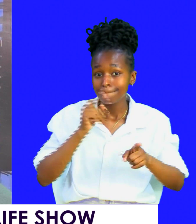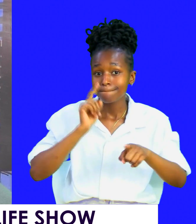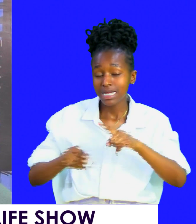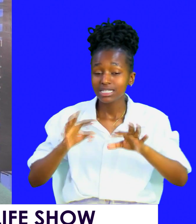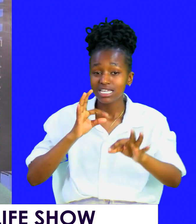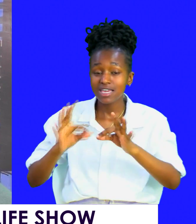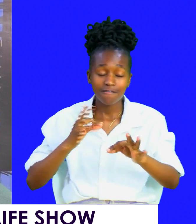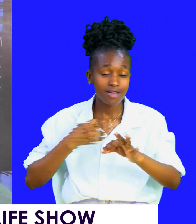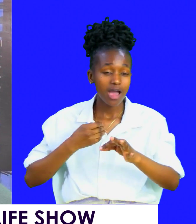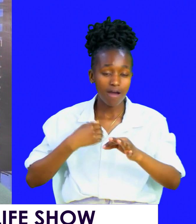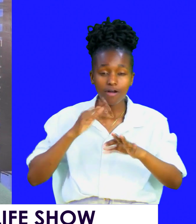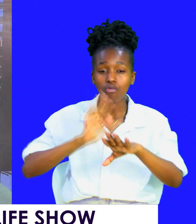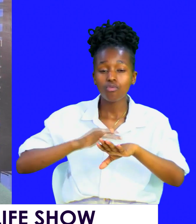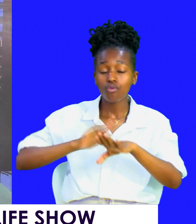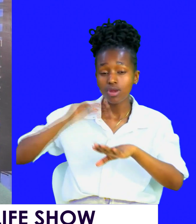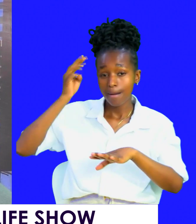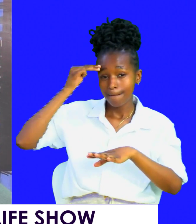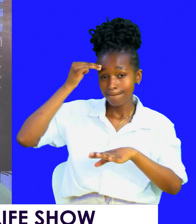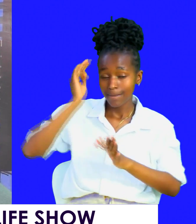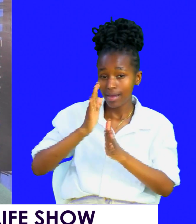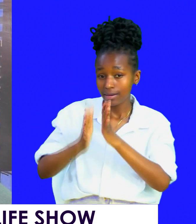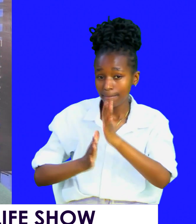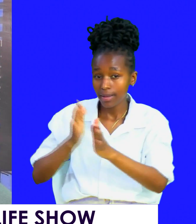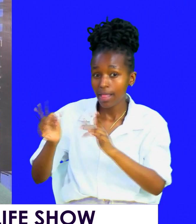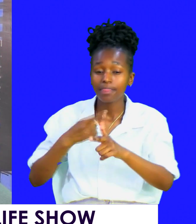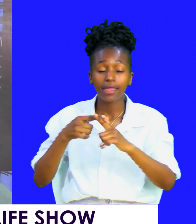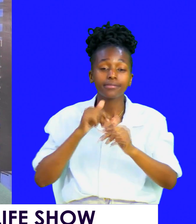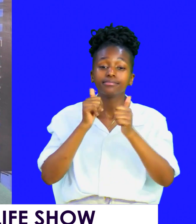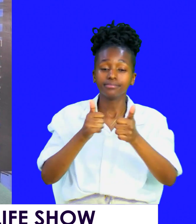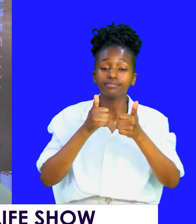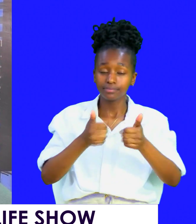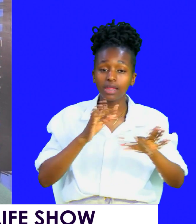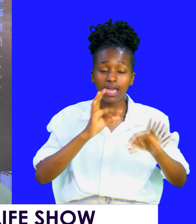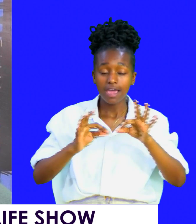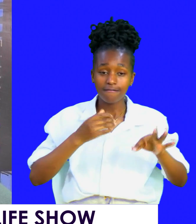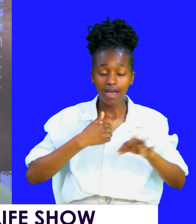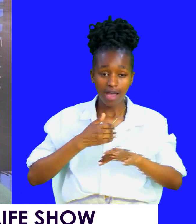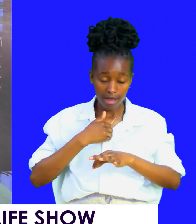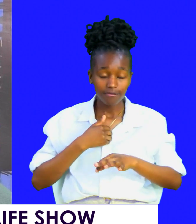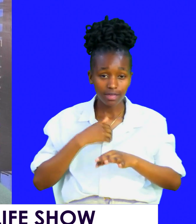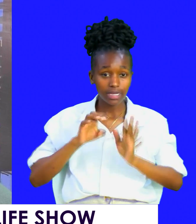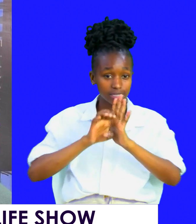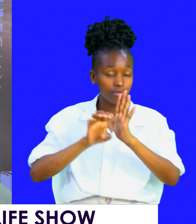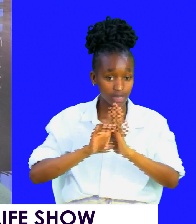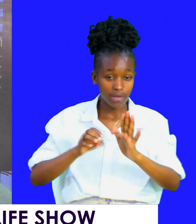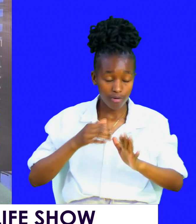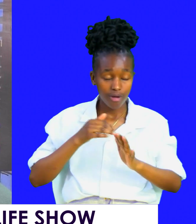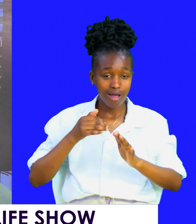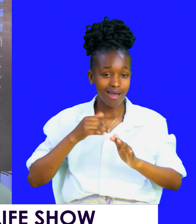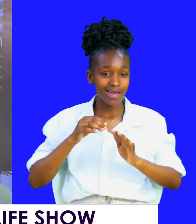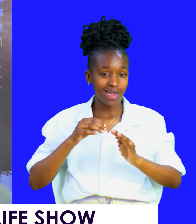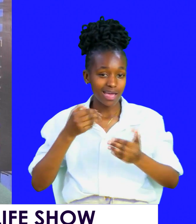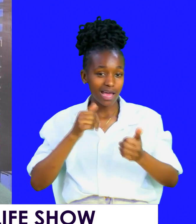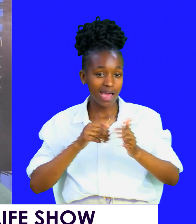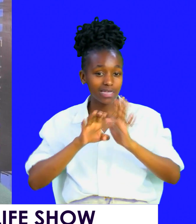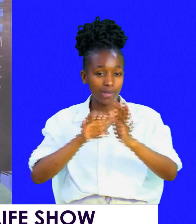proper mindsets. You see, the advantage of a football game, let me put it this way, is